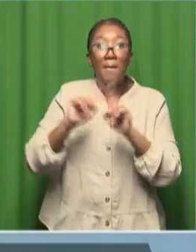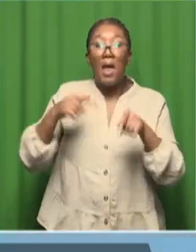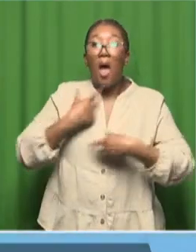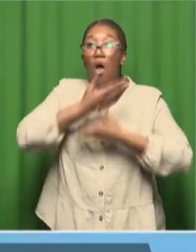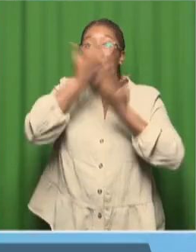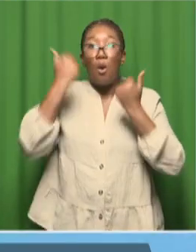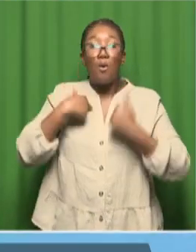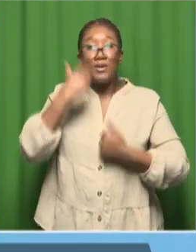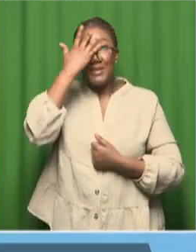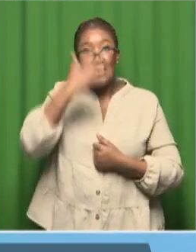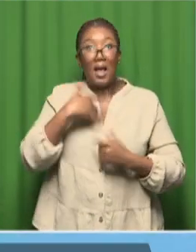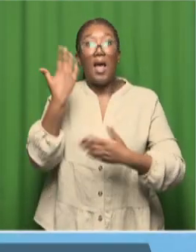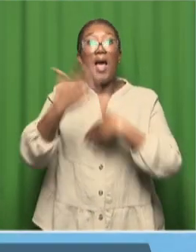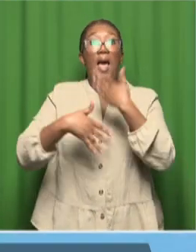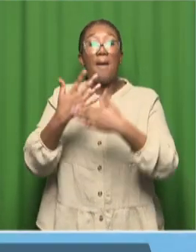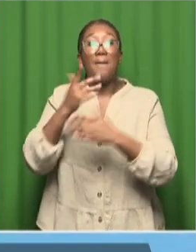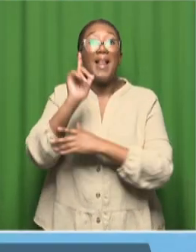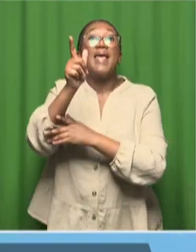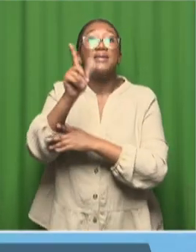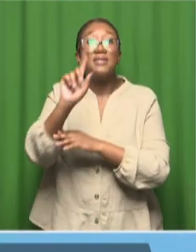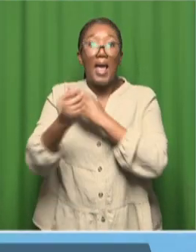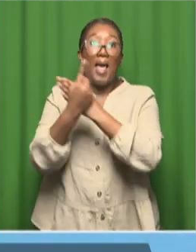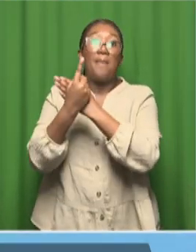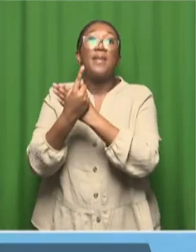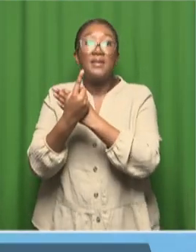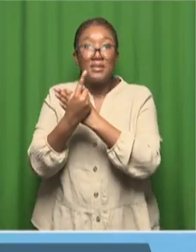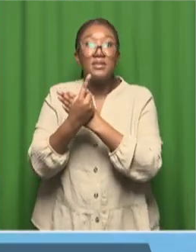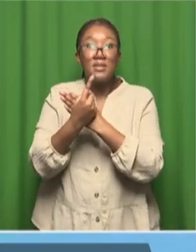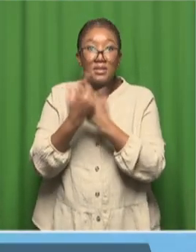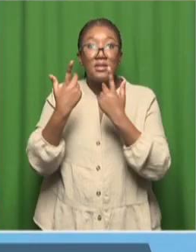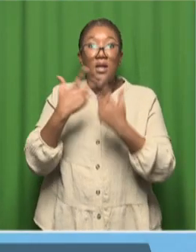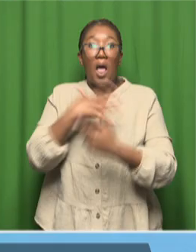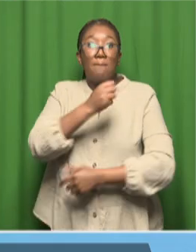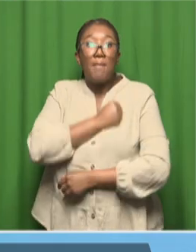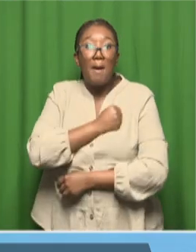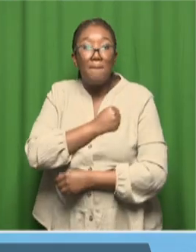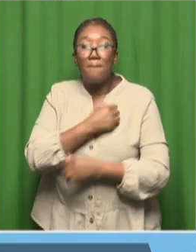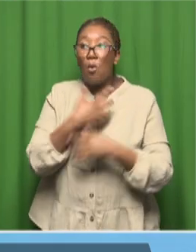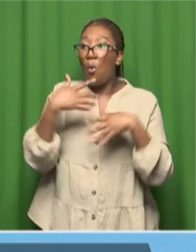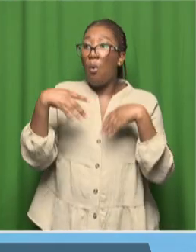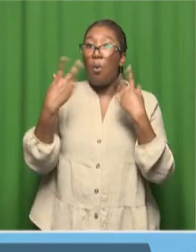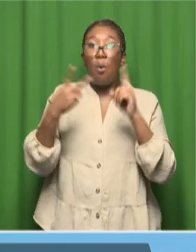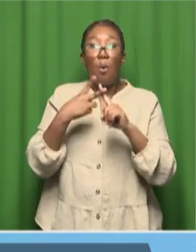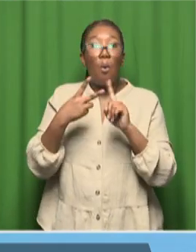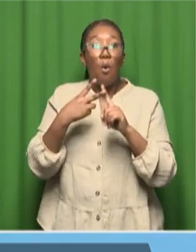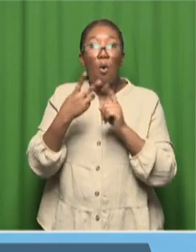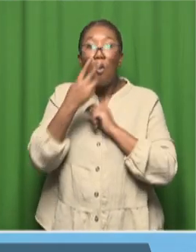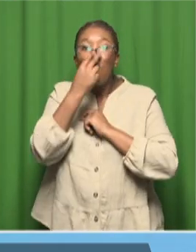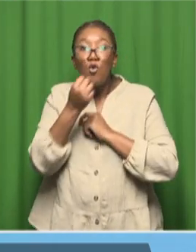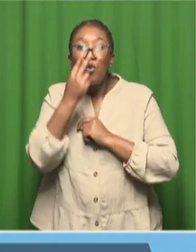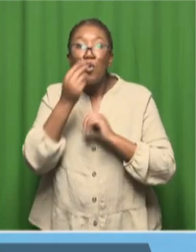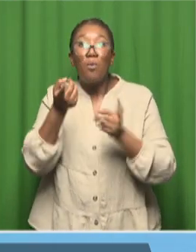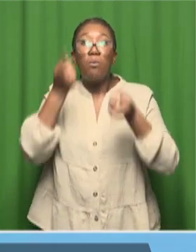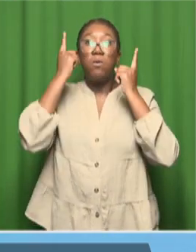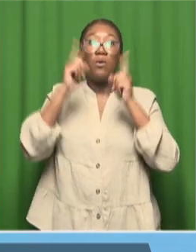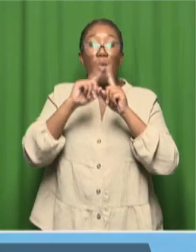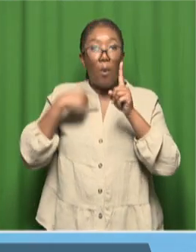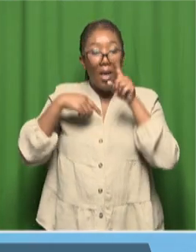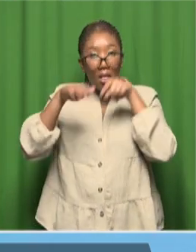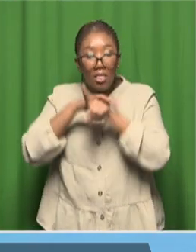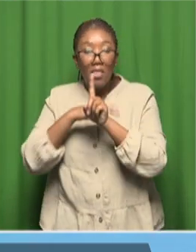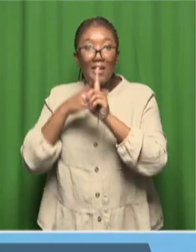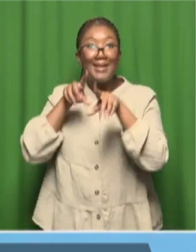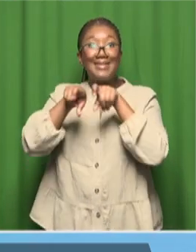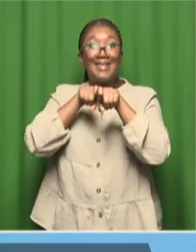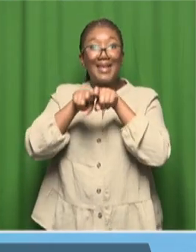see this, they then present to hospital, yeah, with the complication, a heart attack, a pneumonia, and the sugars are sky high. And by this time, it